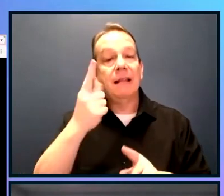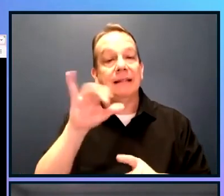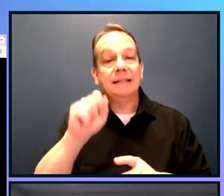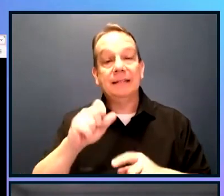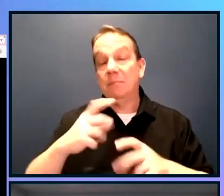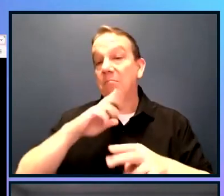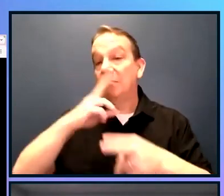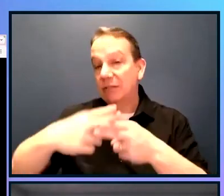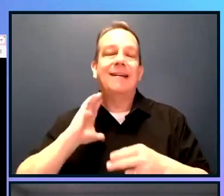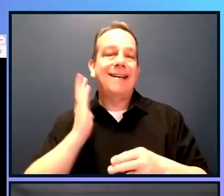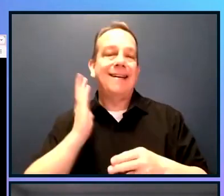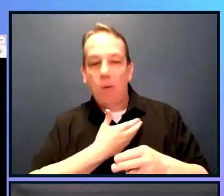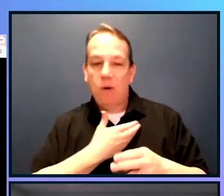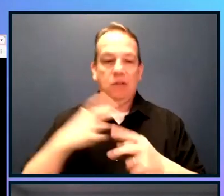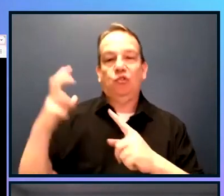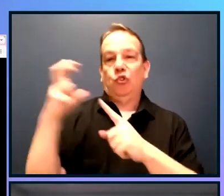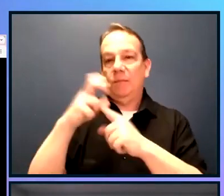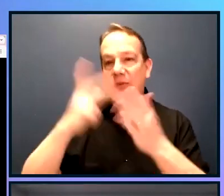Accessibility Champions program.